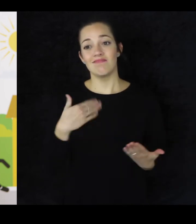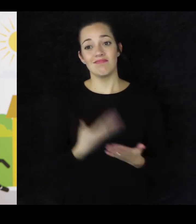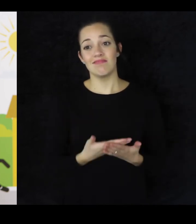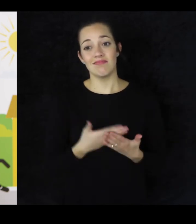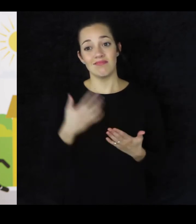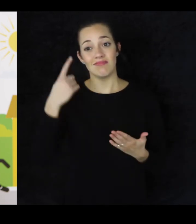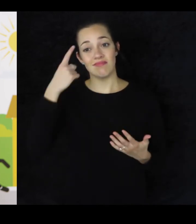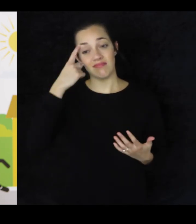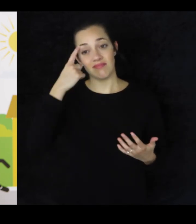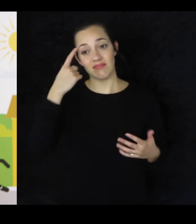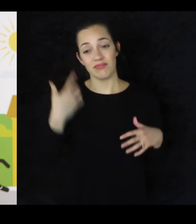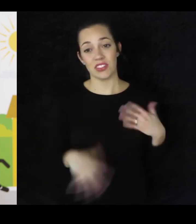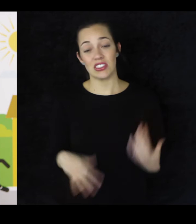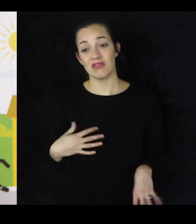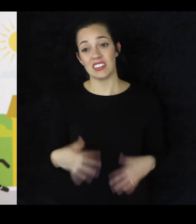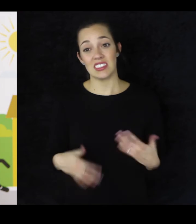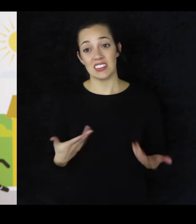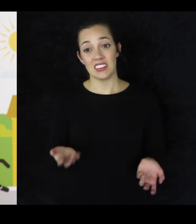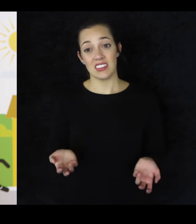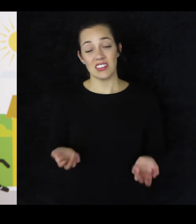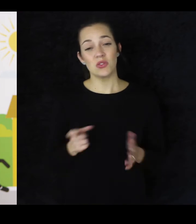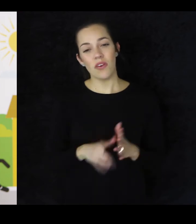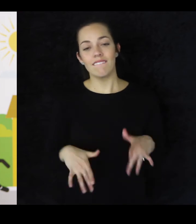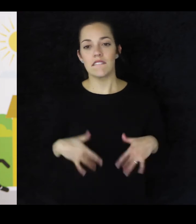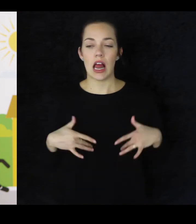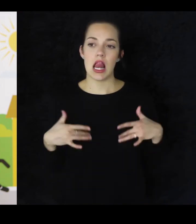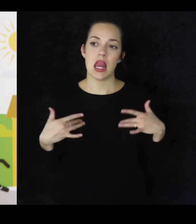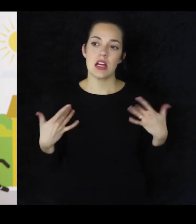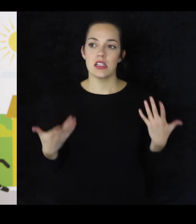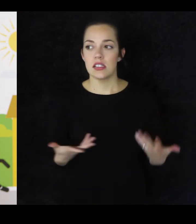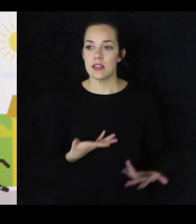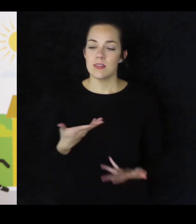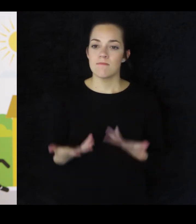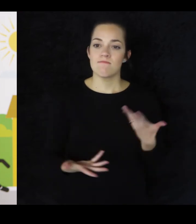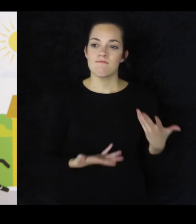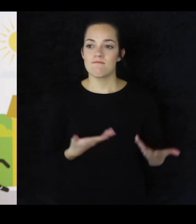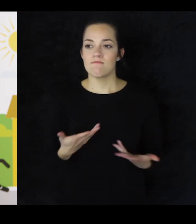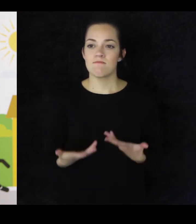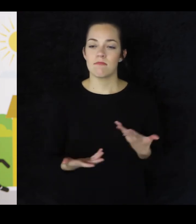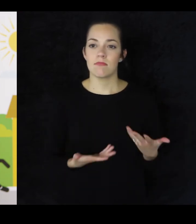my brain injury. So I do feel